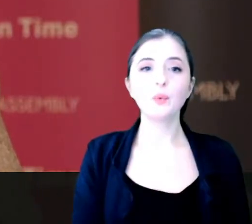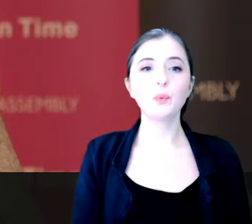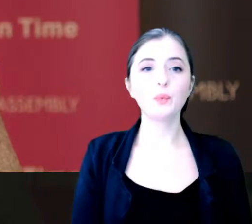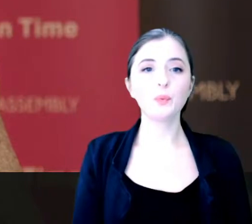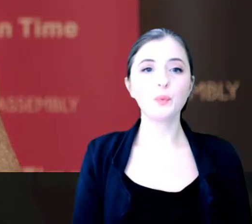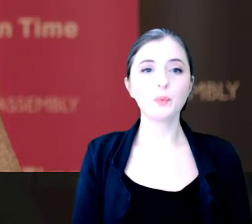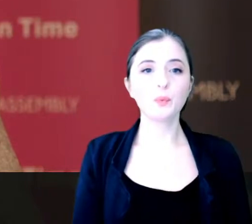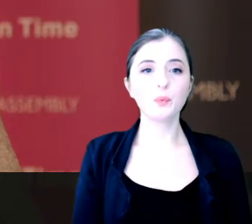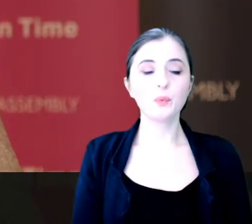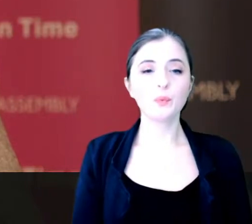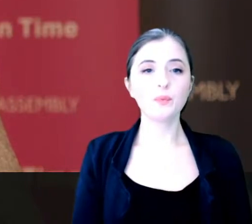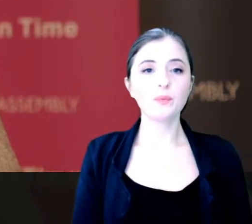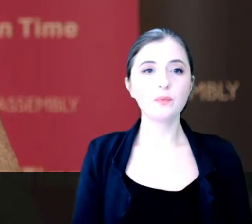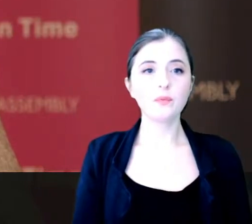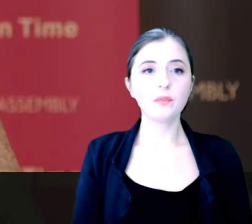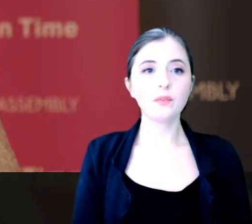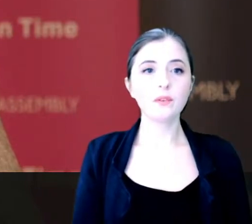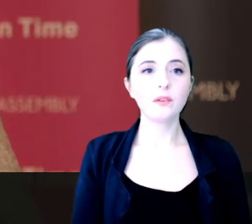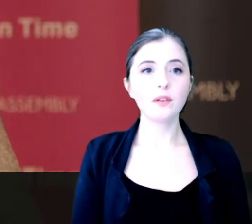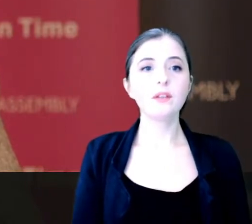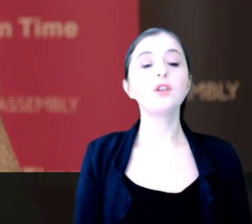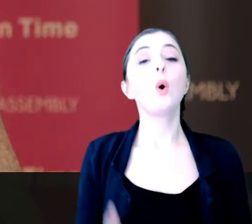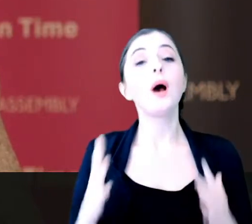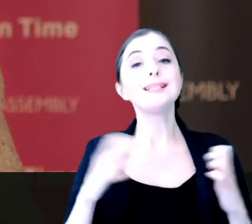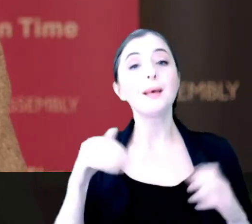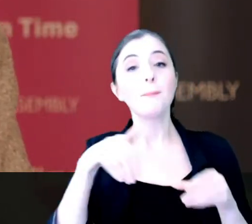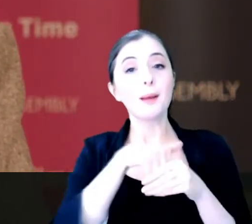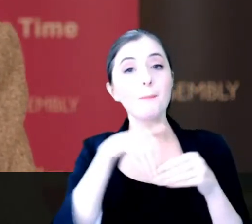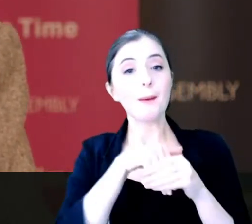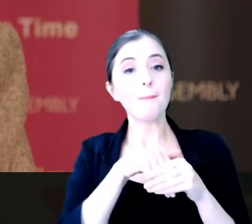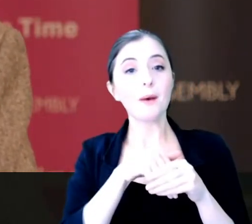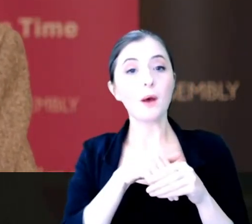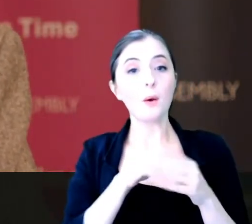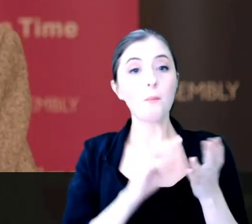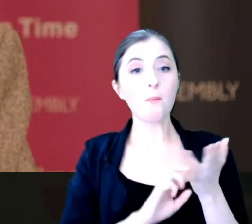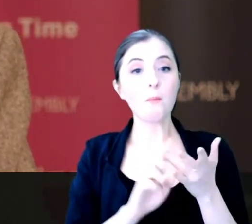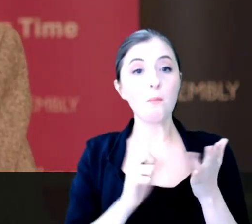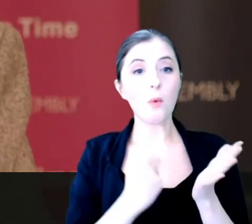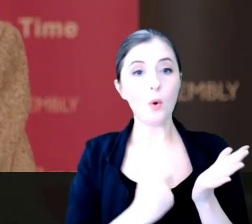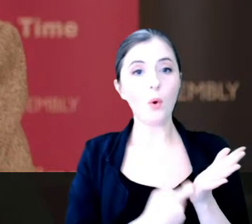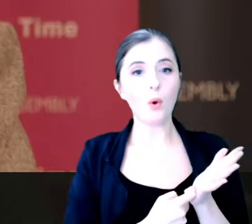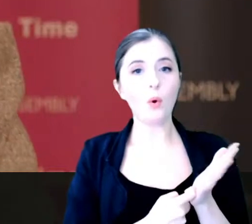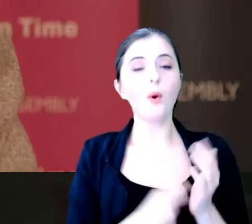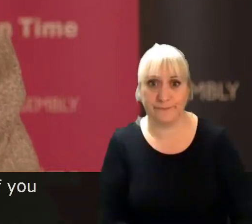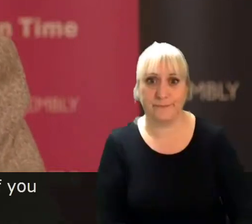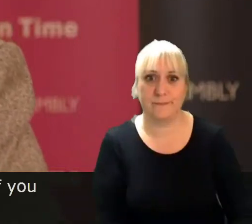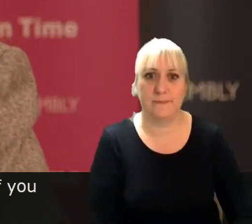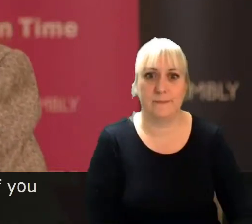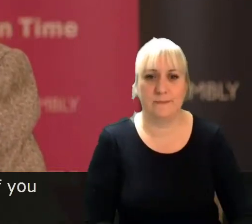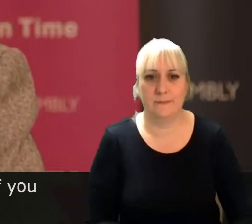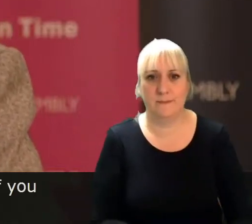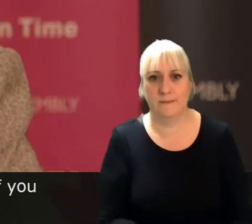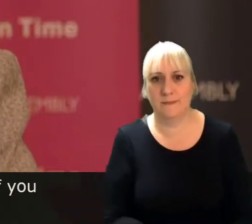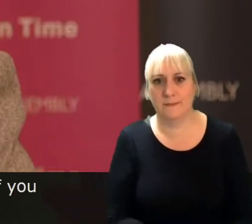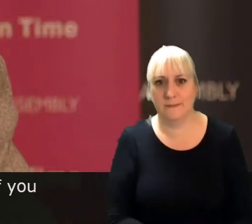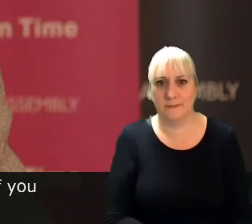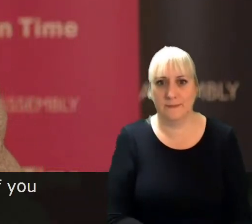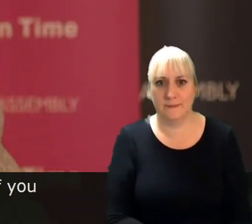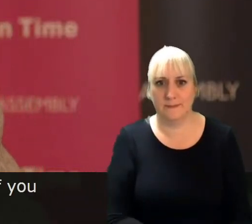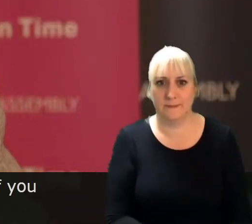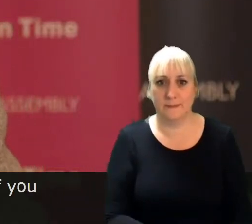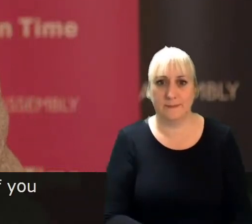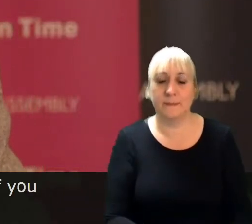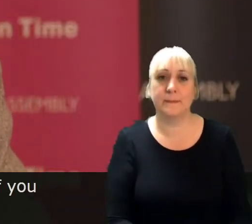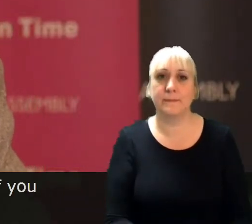Assembly Member Moore, very quickly, if you want to come in, I want to take next two questions after that. Thank you. Assembly Member